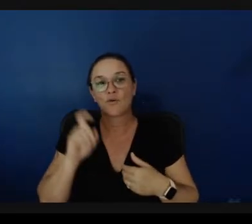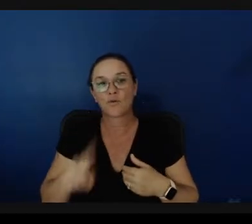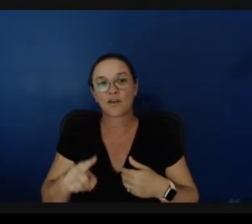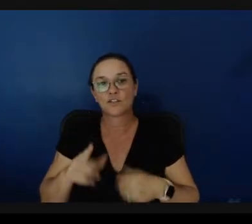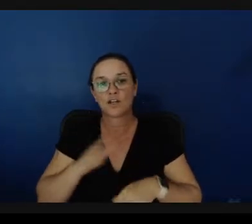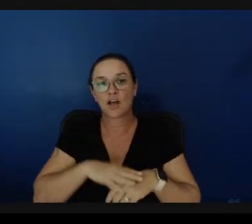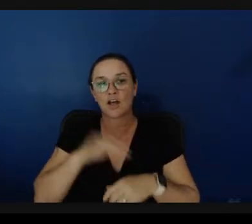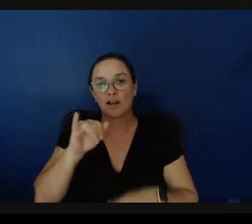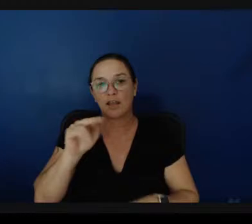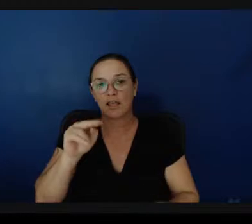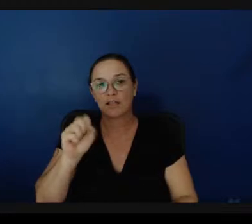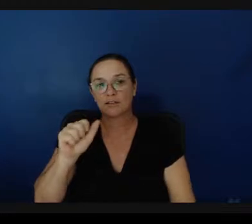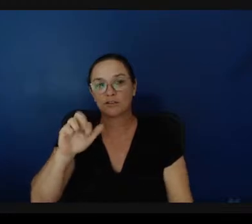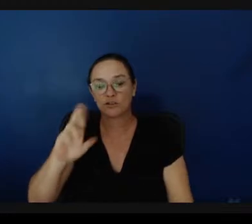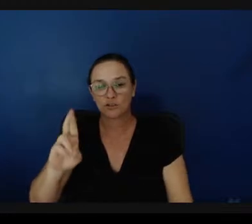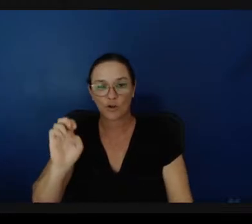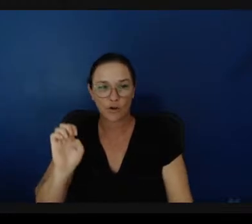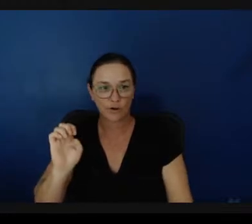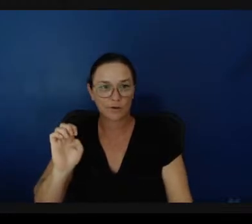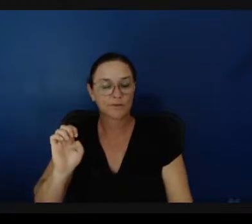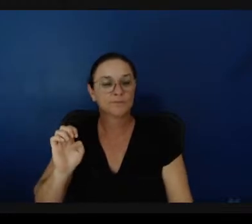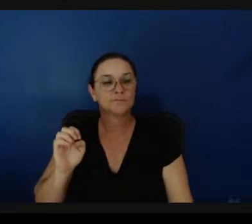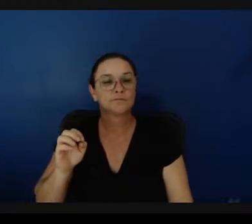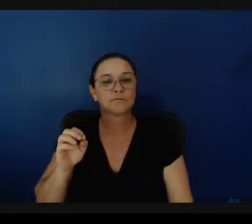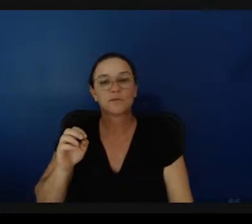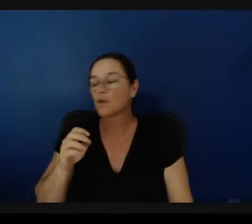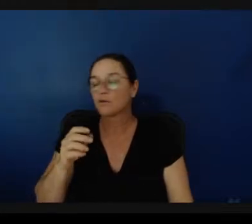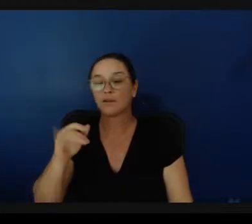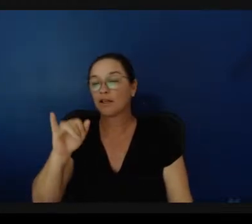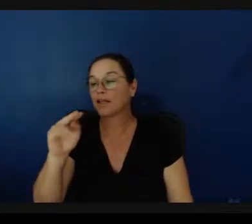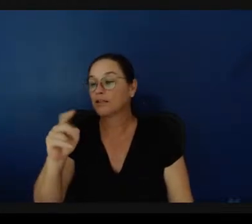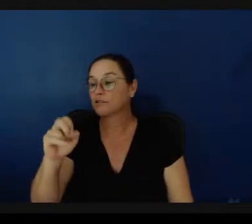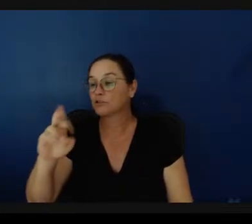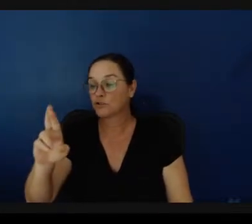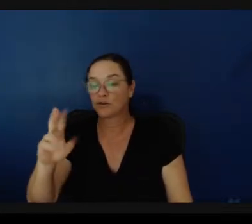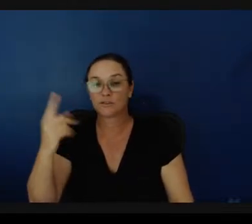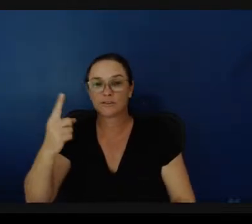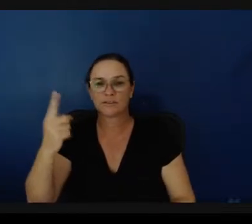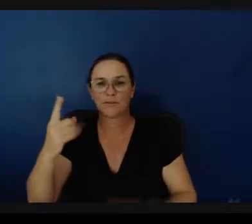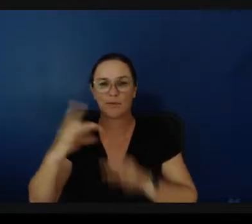INSAR. If you could answer this, then somebody had messaged me on the side on it.